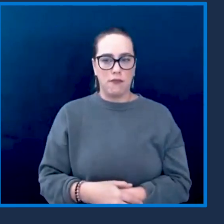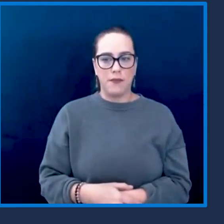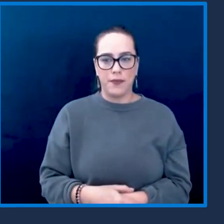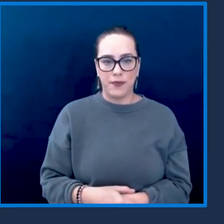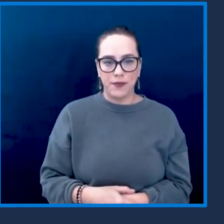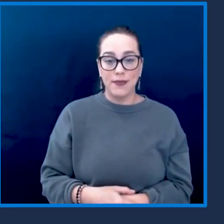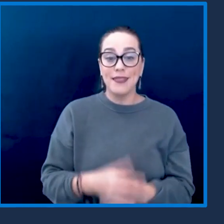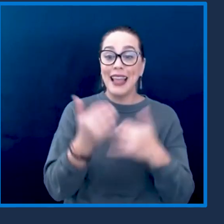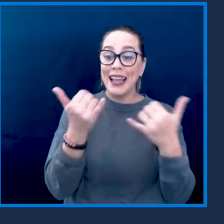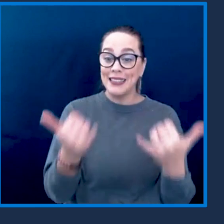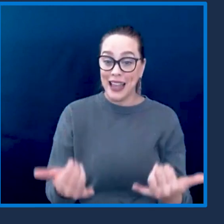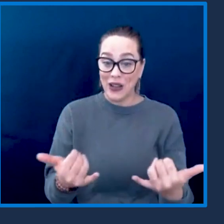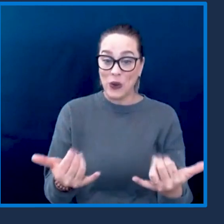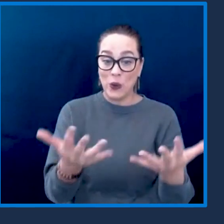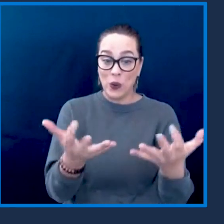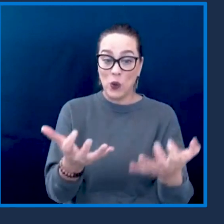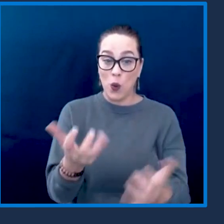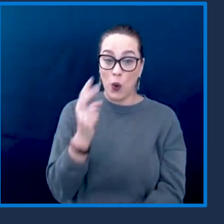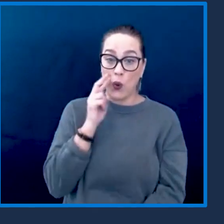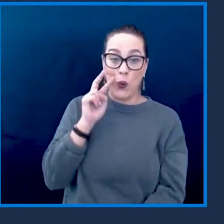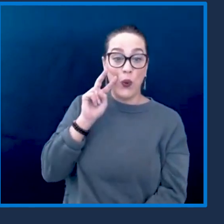And we want to look at